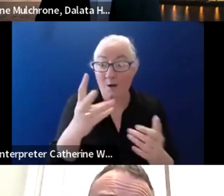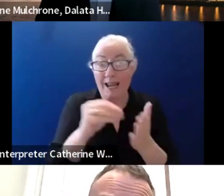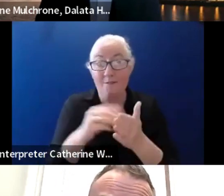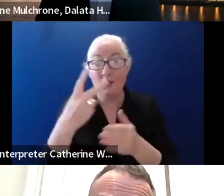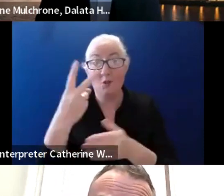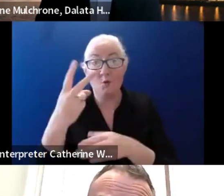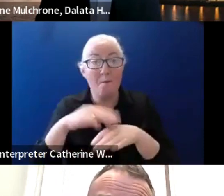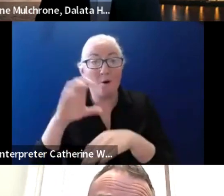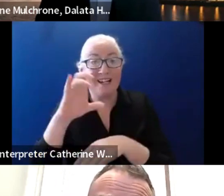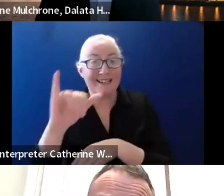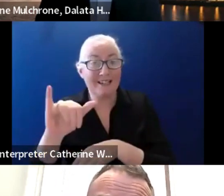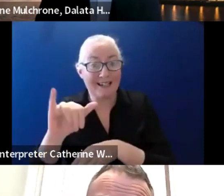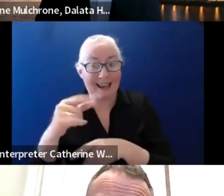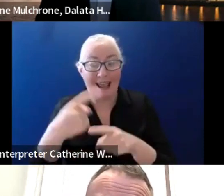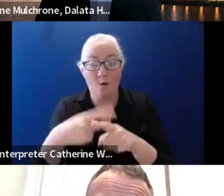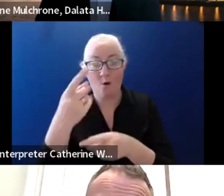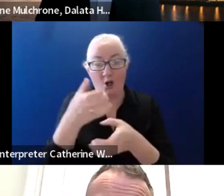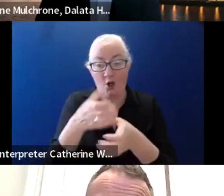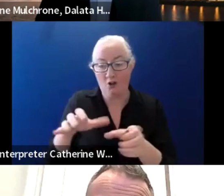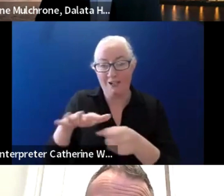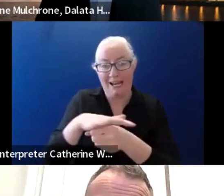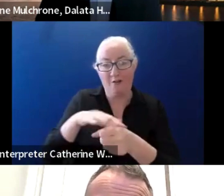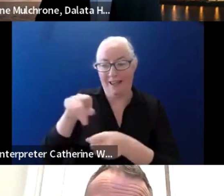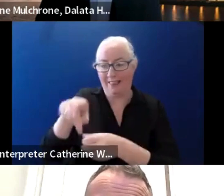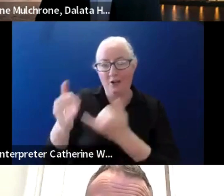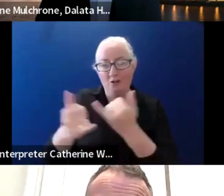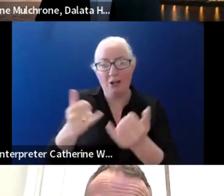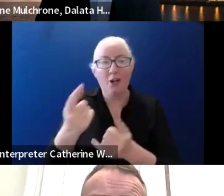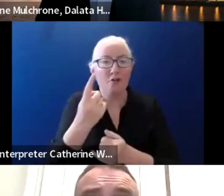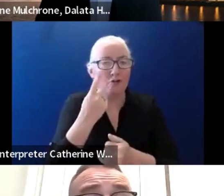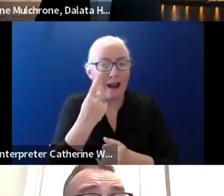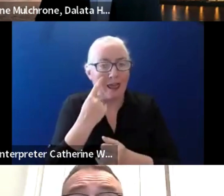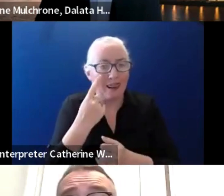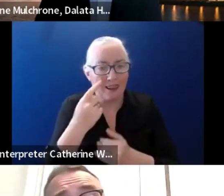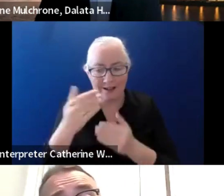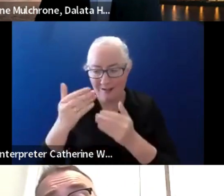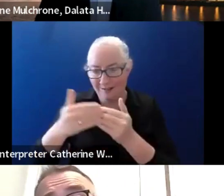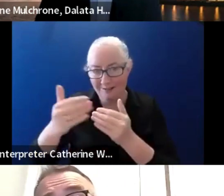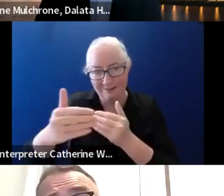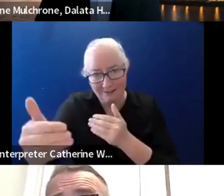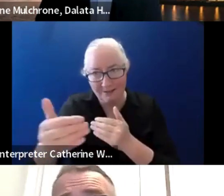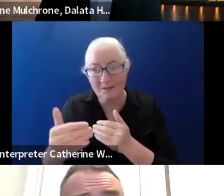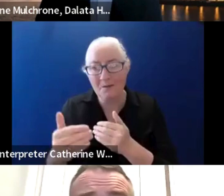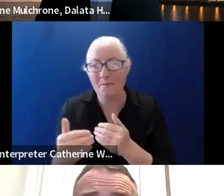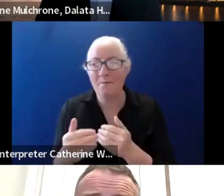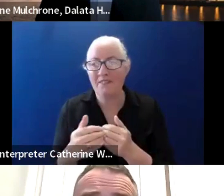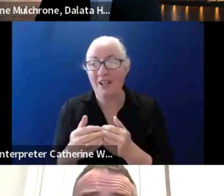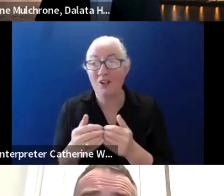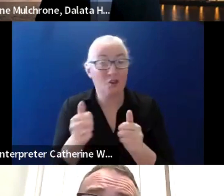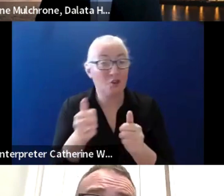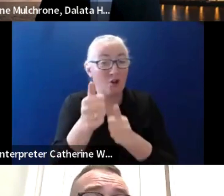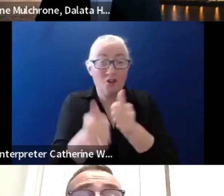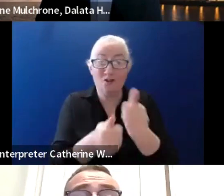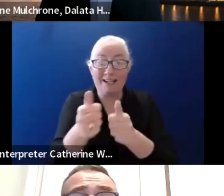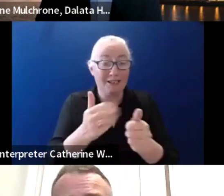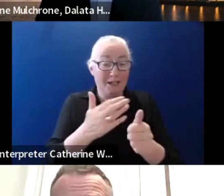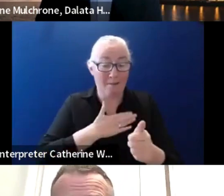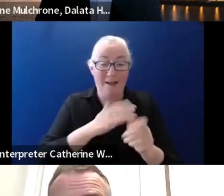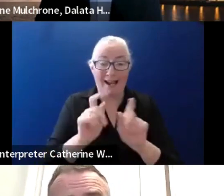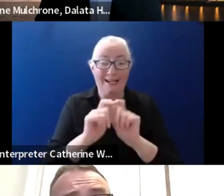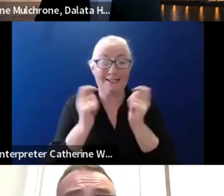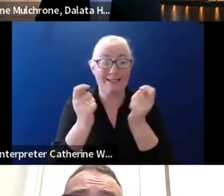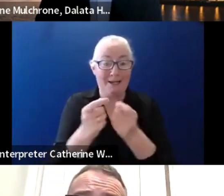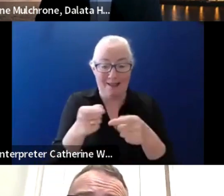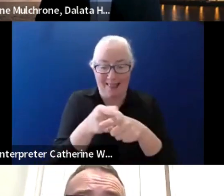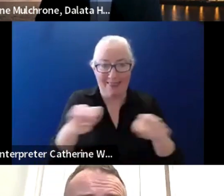year and a rural area as well to trial that. But I can only give credit to my team, really, because they're the ones